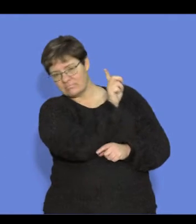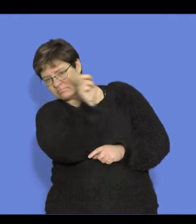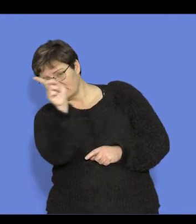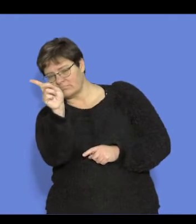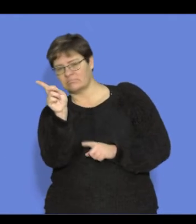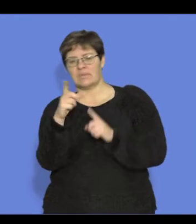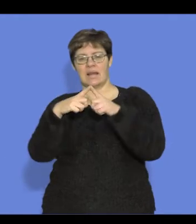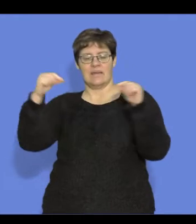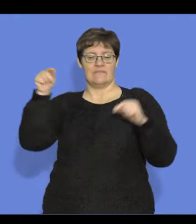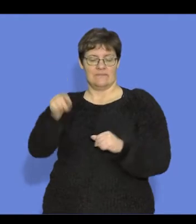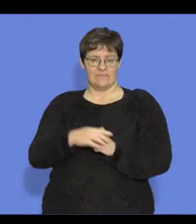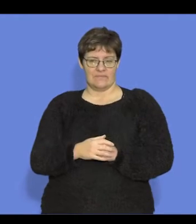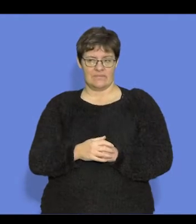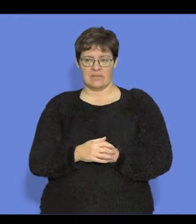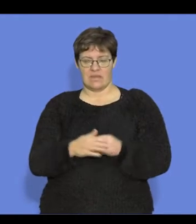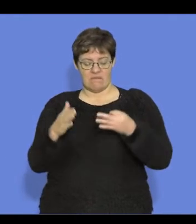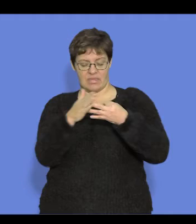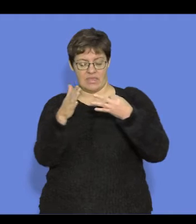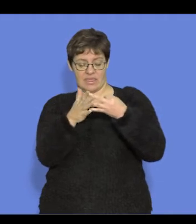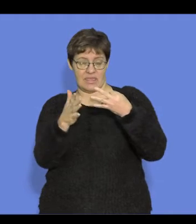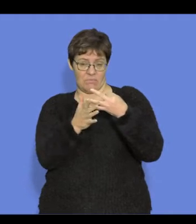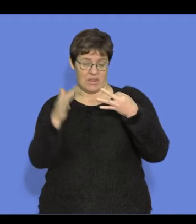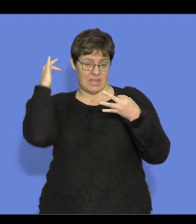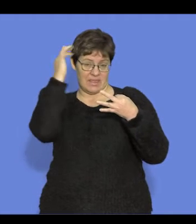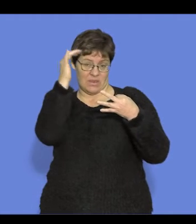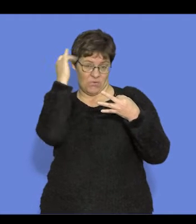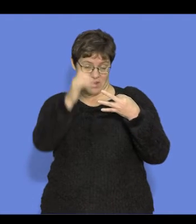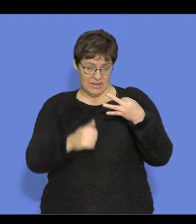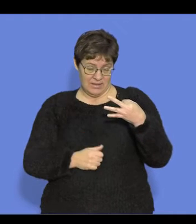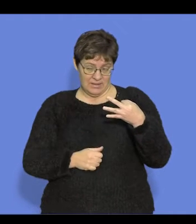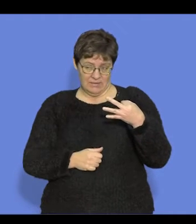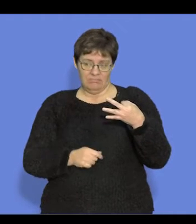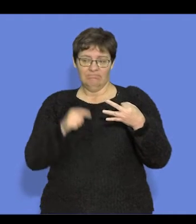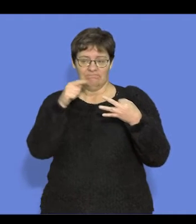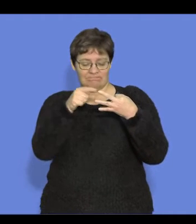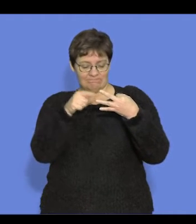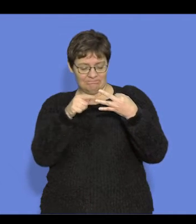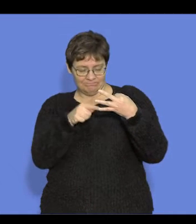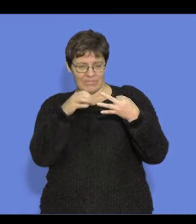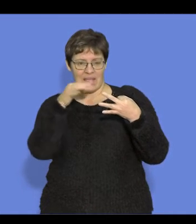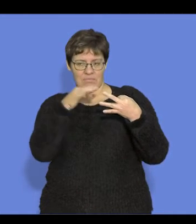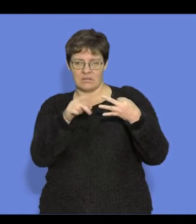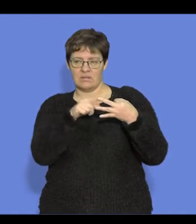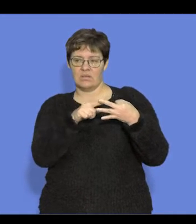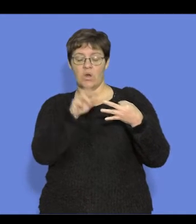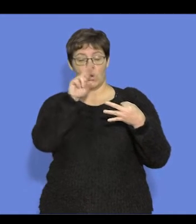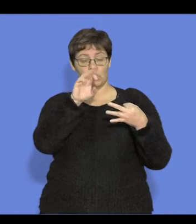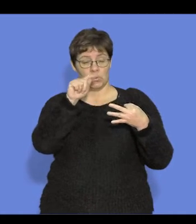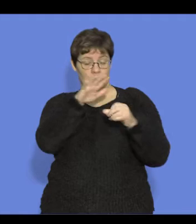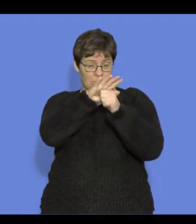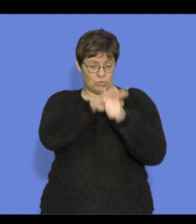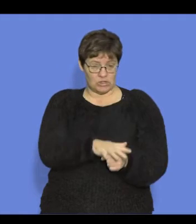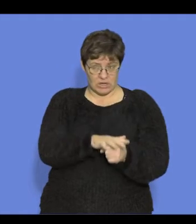So there are 3 theories that explain this movement: root pressure,